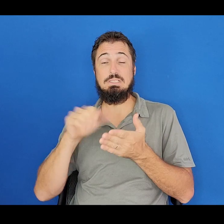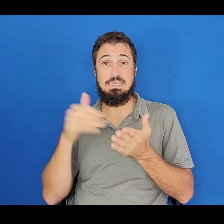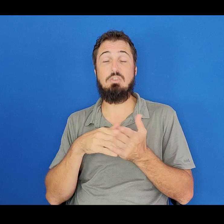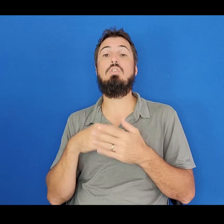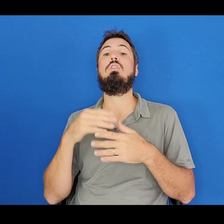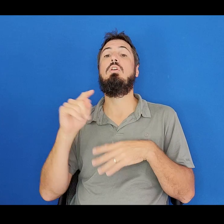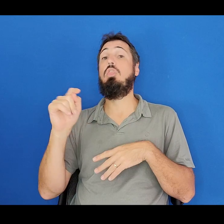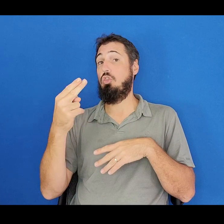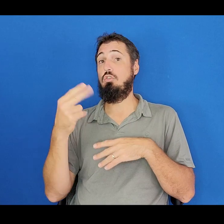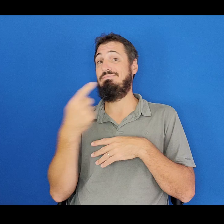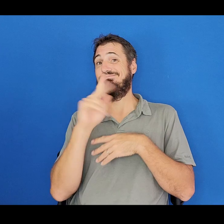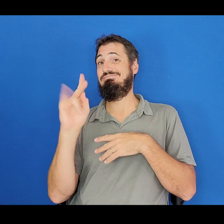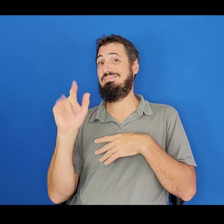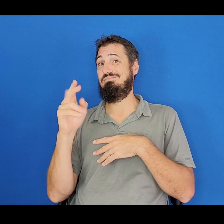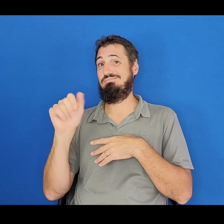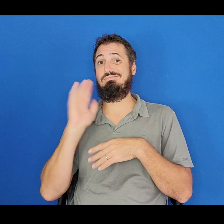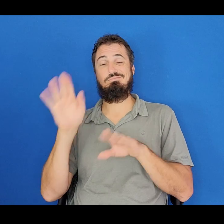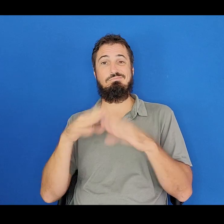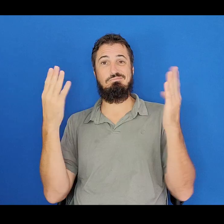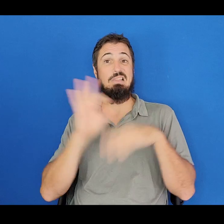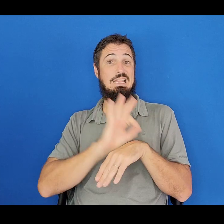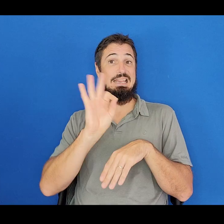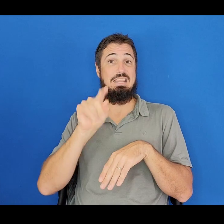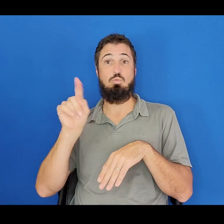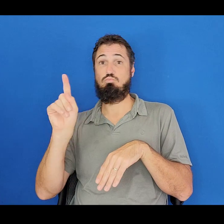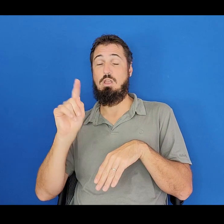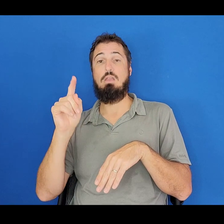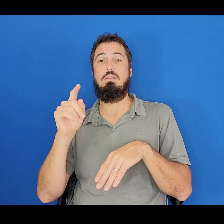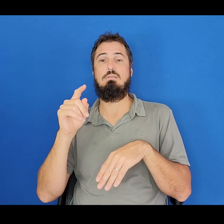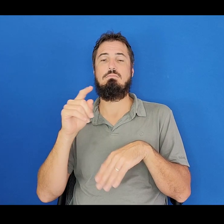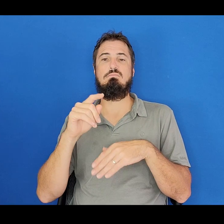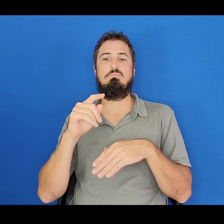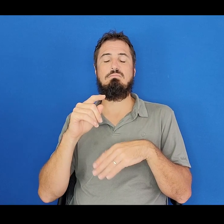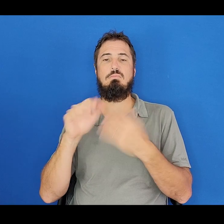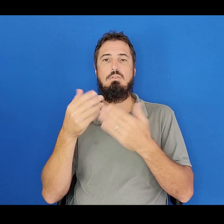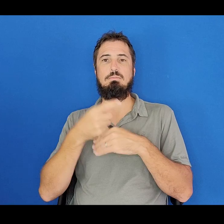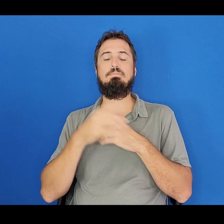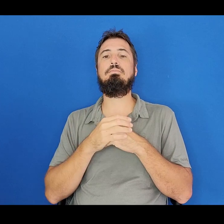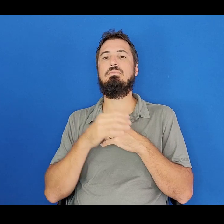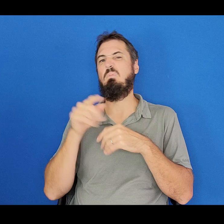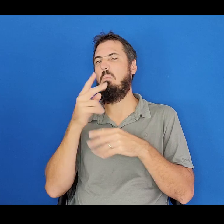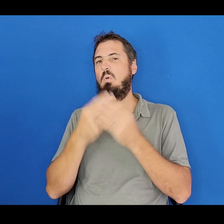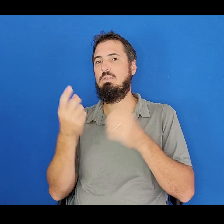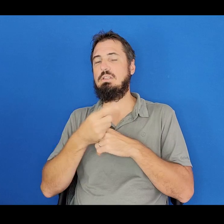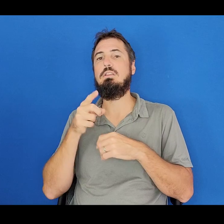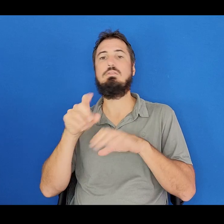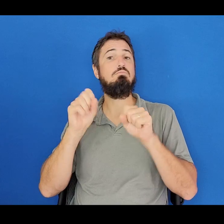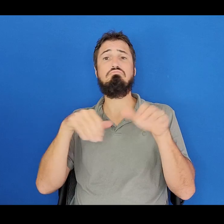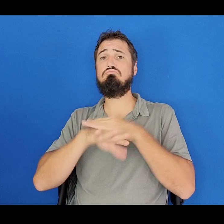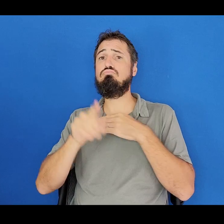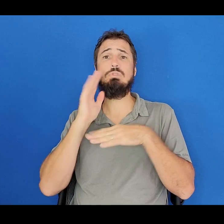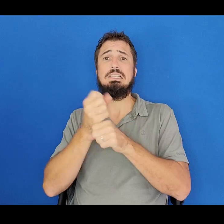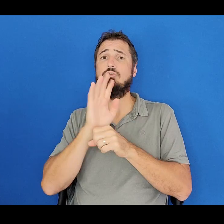Center and Thursdays in Kilauea from 9 to 1 each day. You can walk in whenever they are open and get your